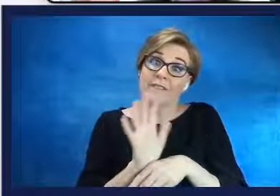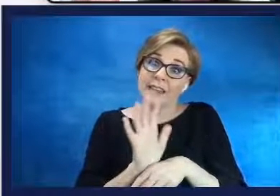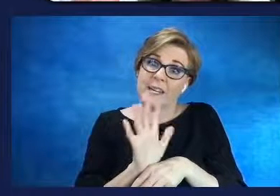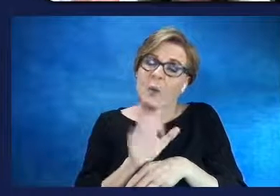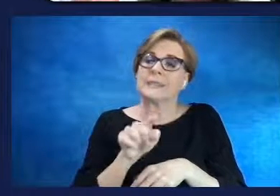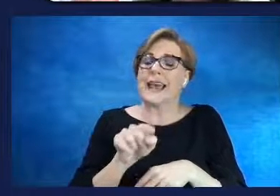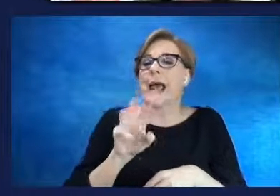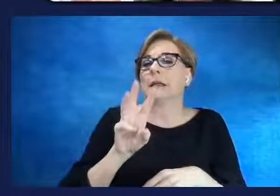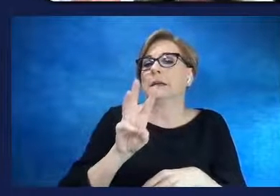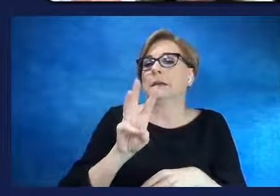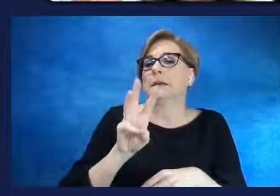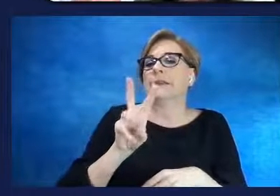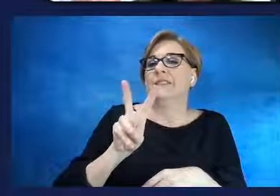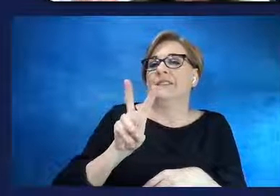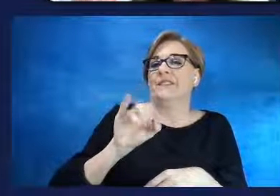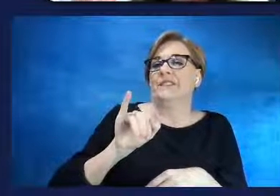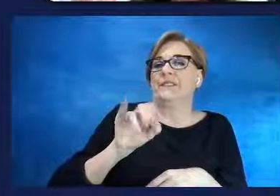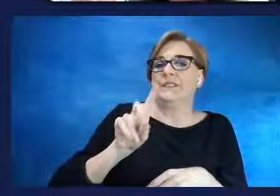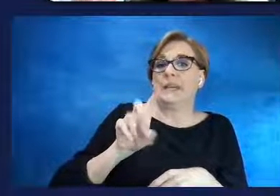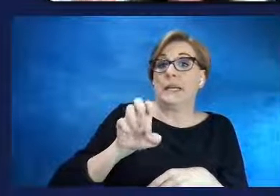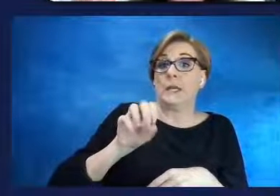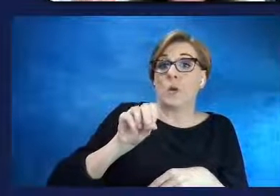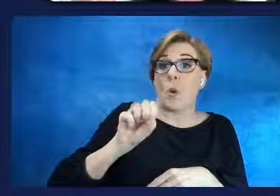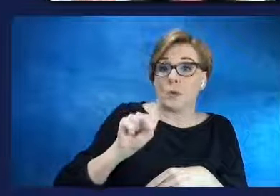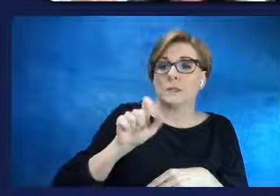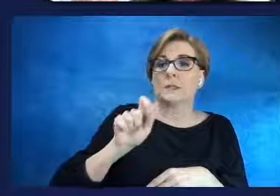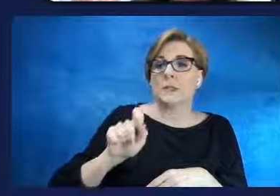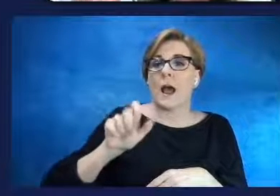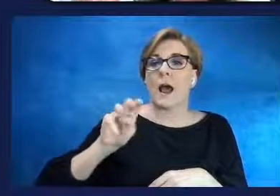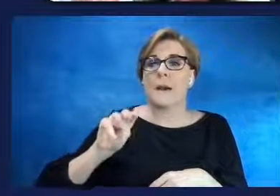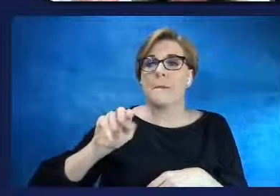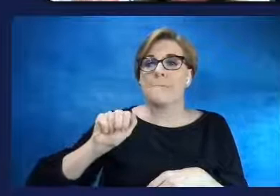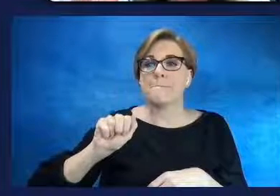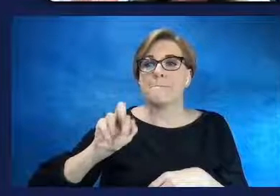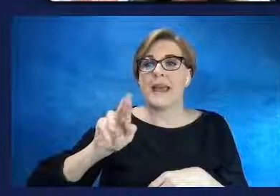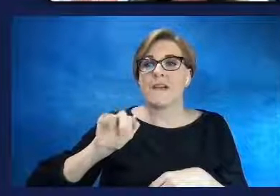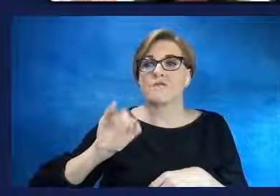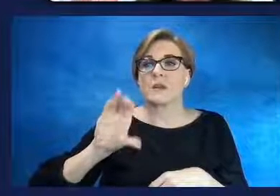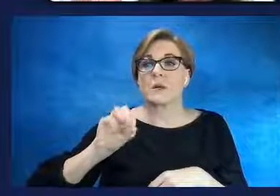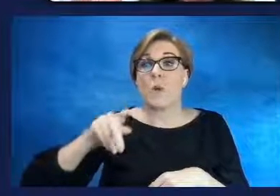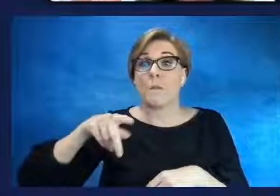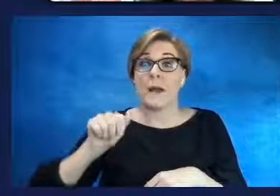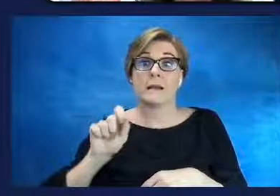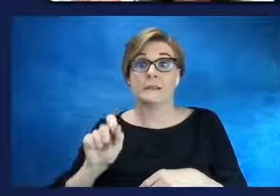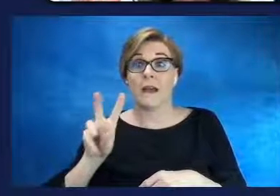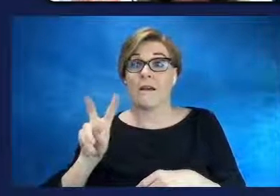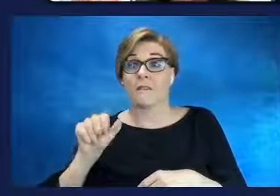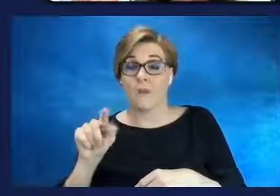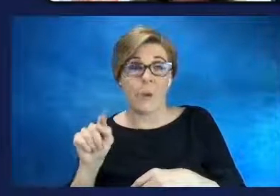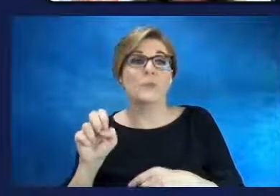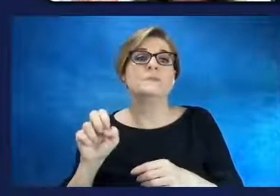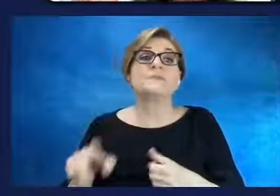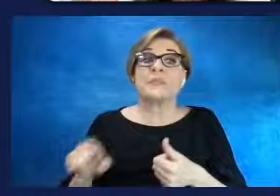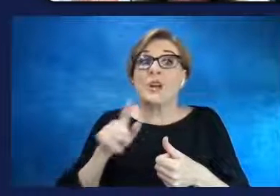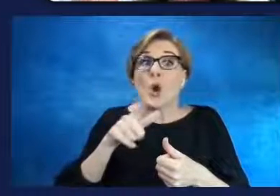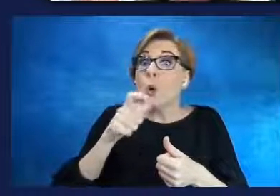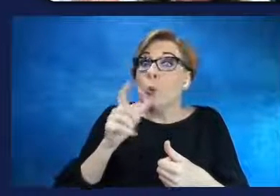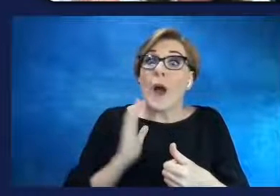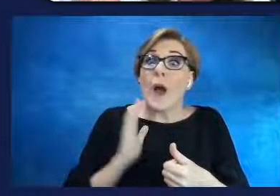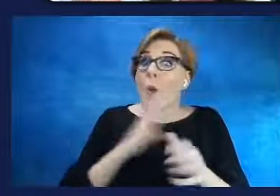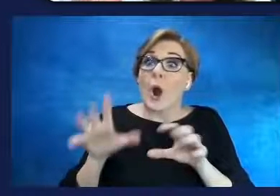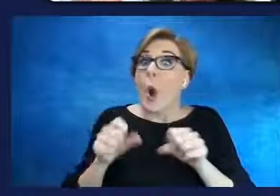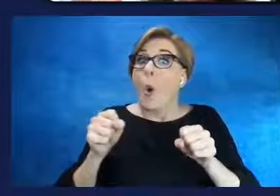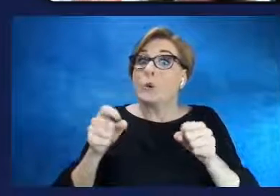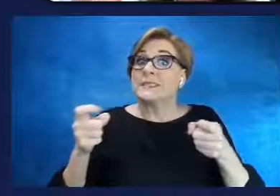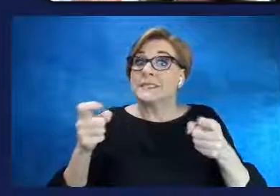videos.maricopa.vote. But I want to introduce our host today. So we have Scott Jarrett, who's been with Maricopa County Elections, the Department